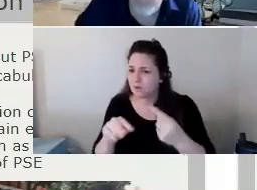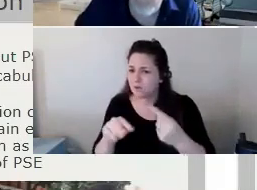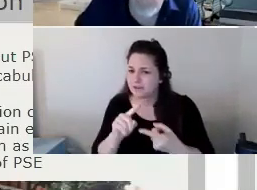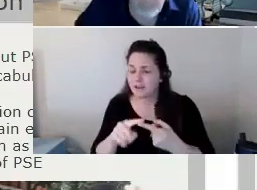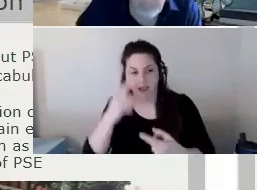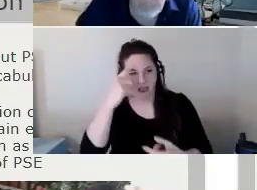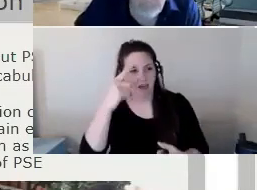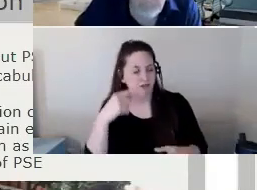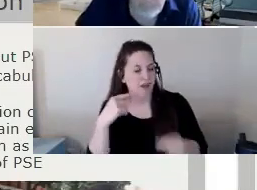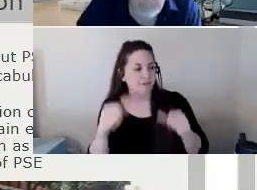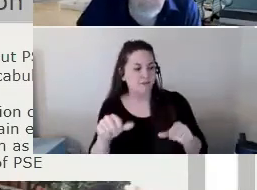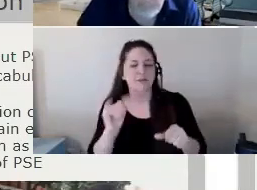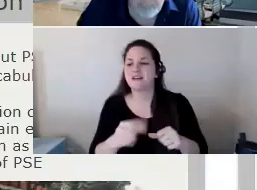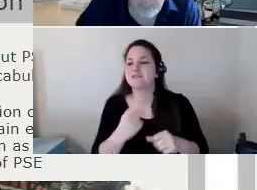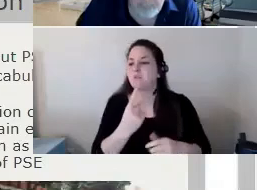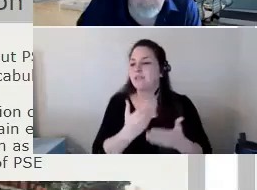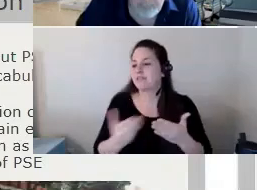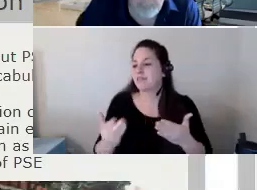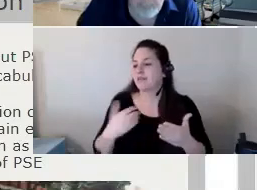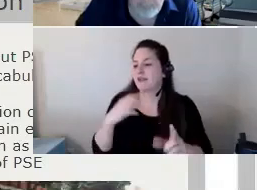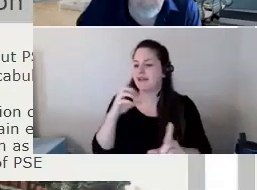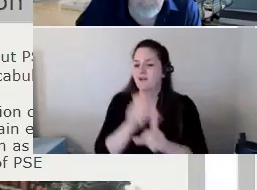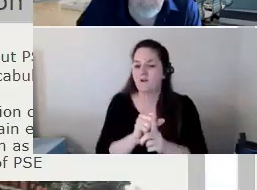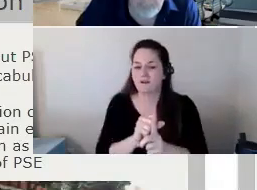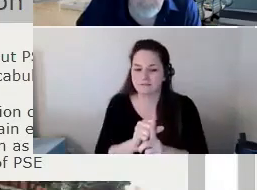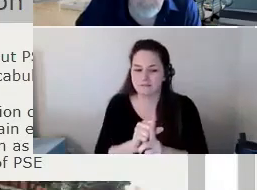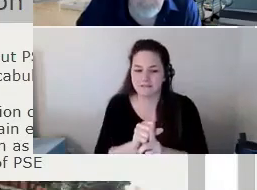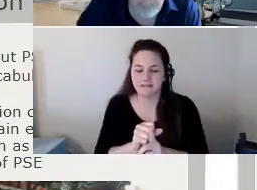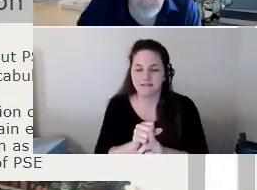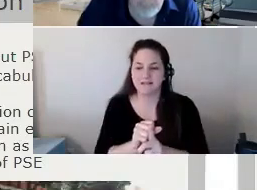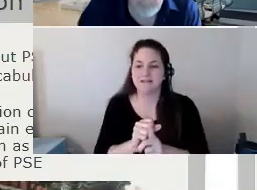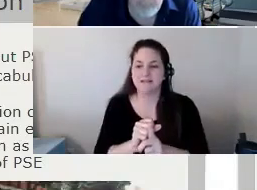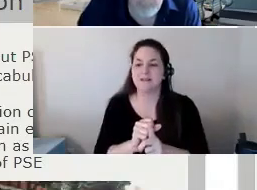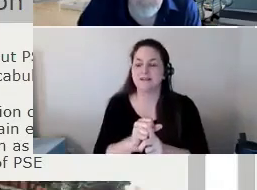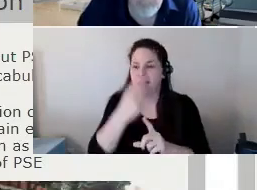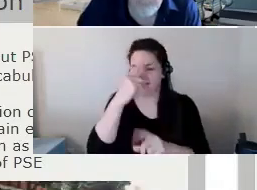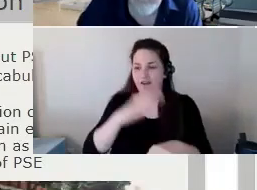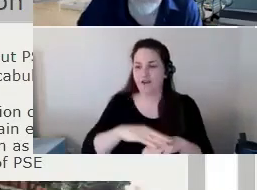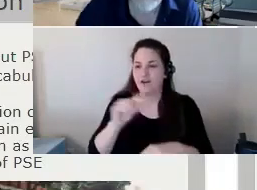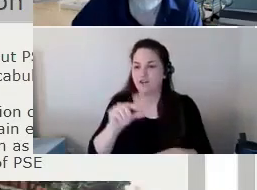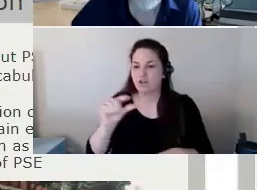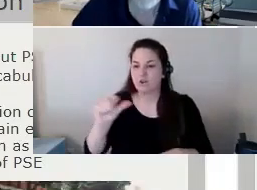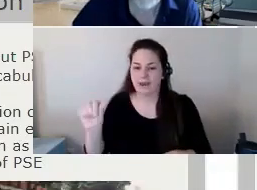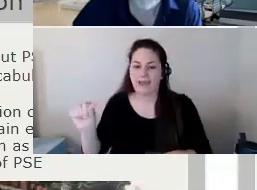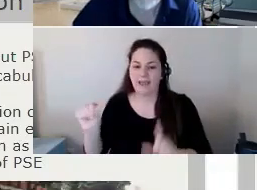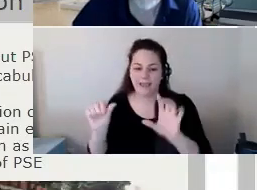thought that was one of the things I caught on I think on the Q&A.